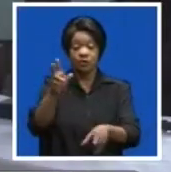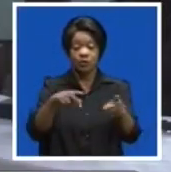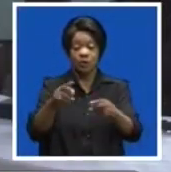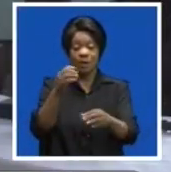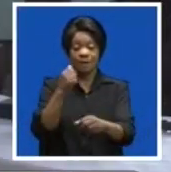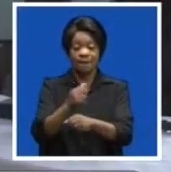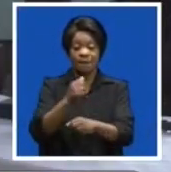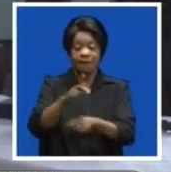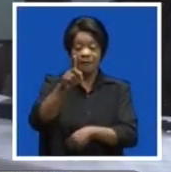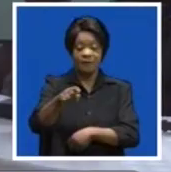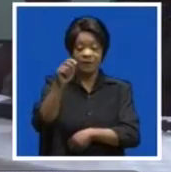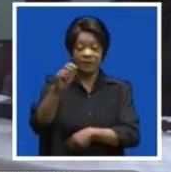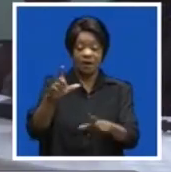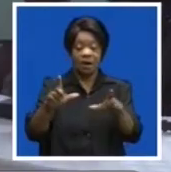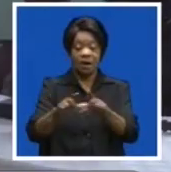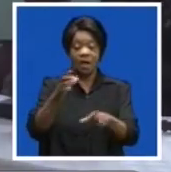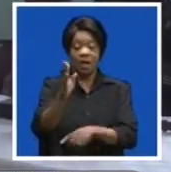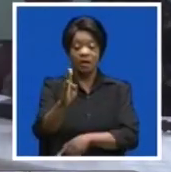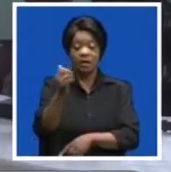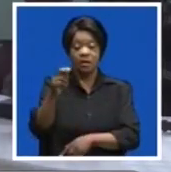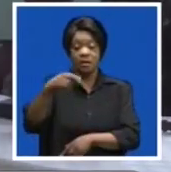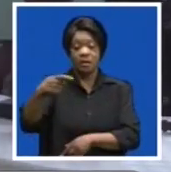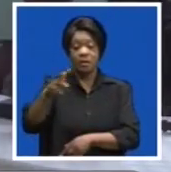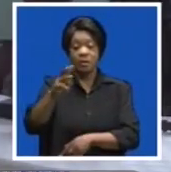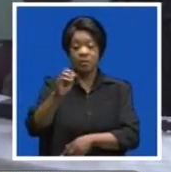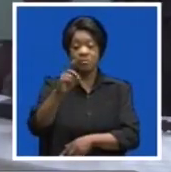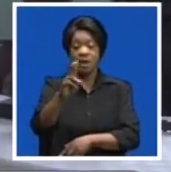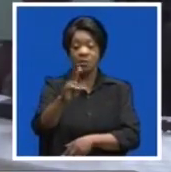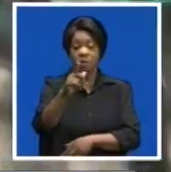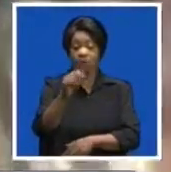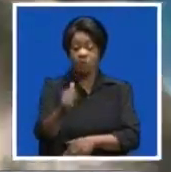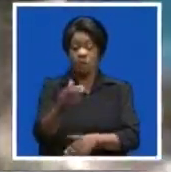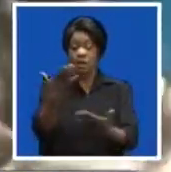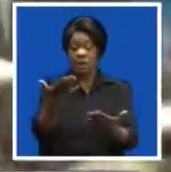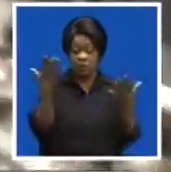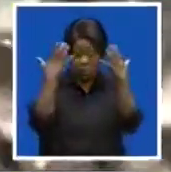All these chiefs share and are concerned about 2 issues: